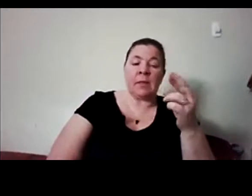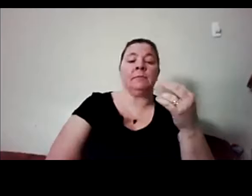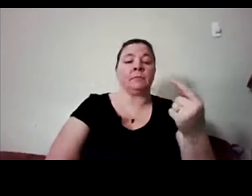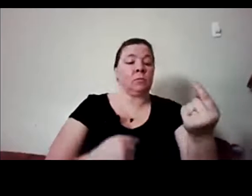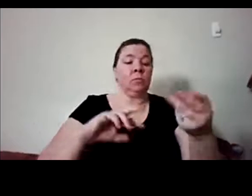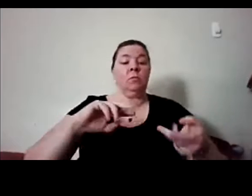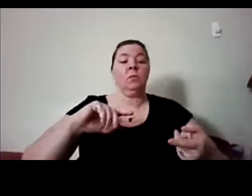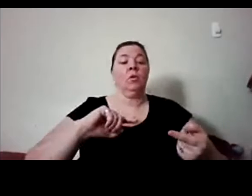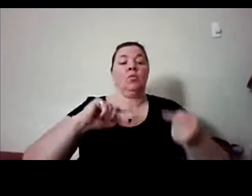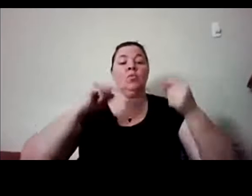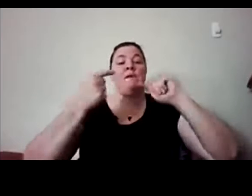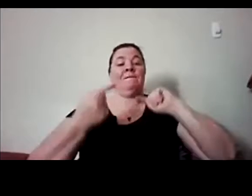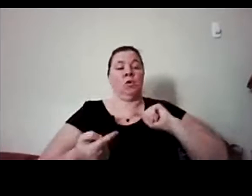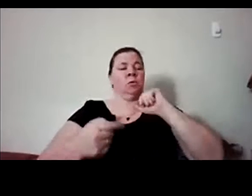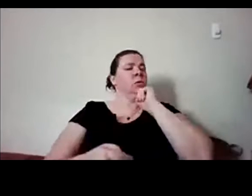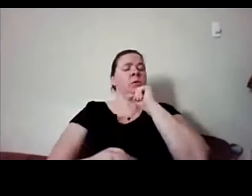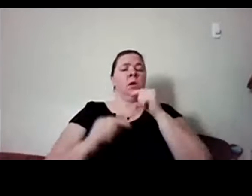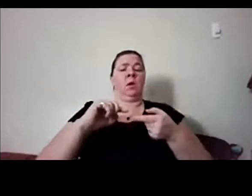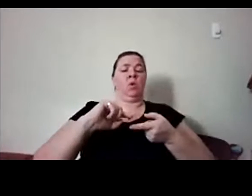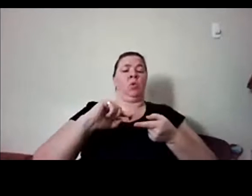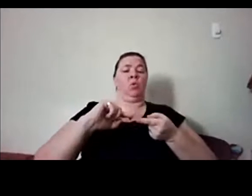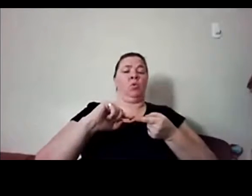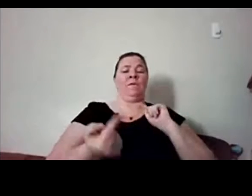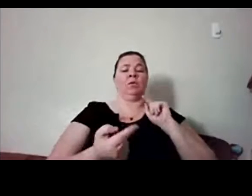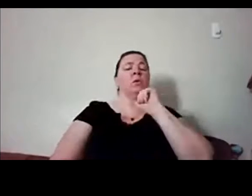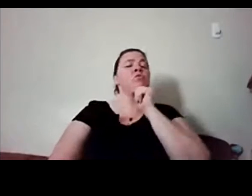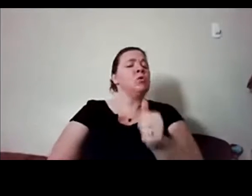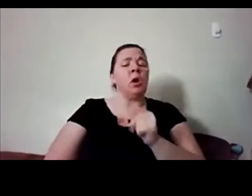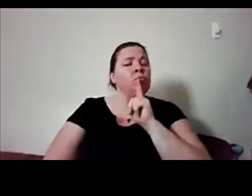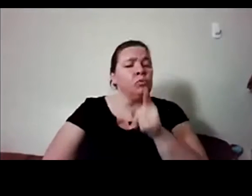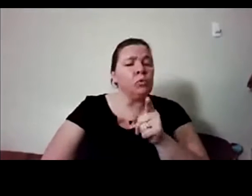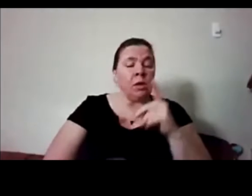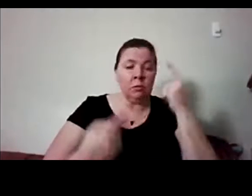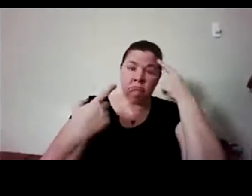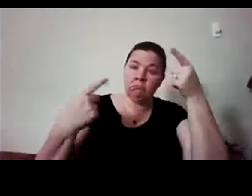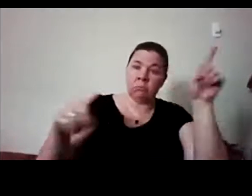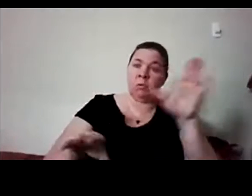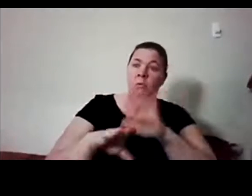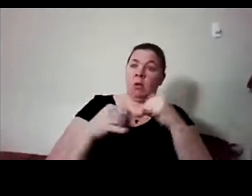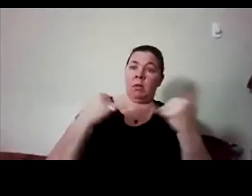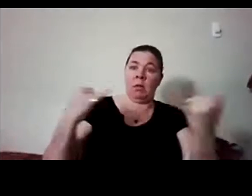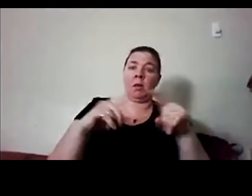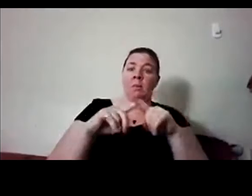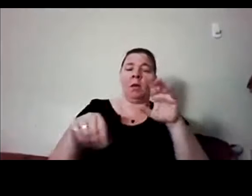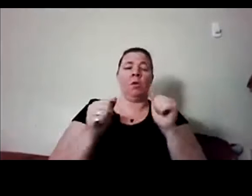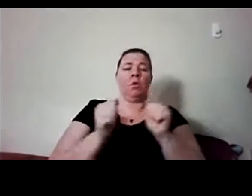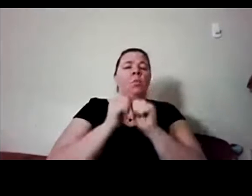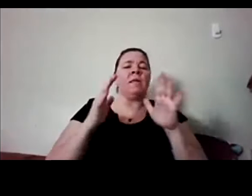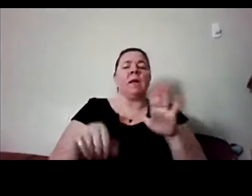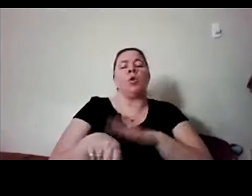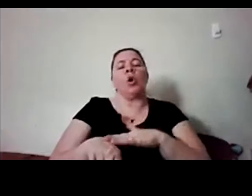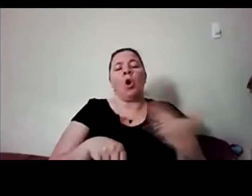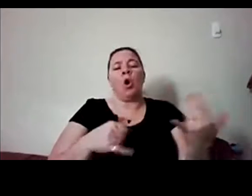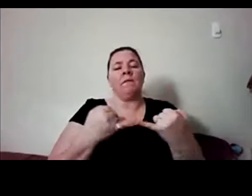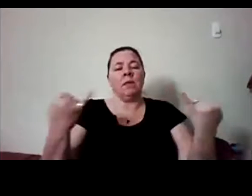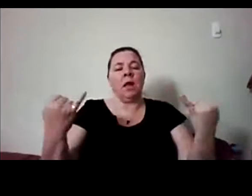true. You can have a very successful online business without an offline presence.